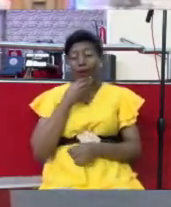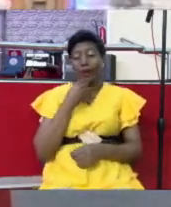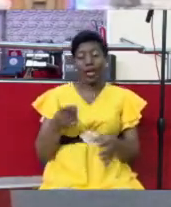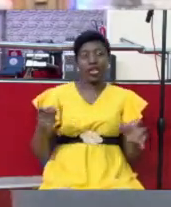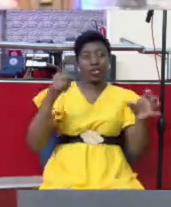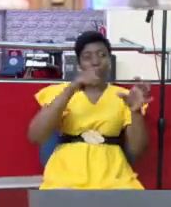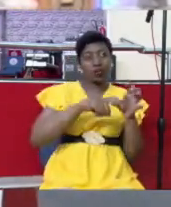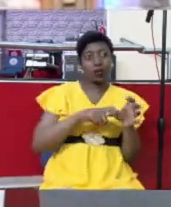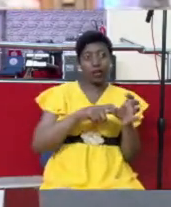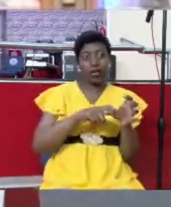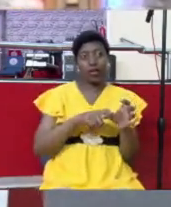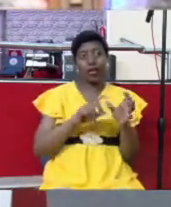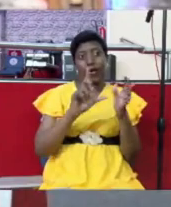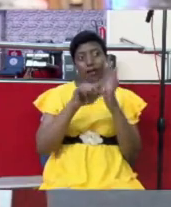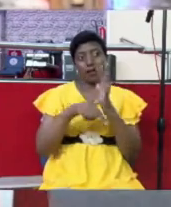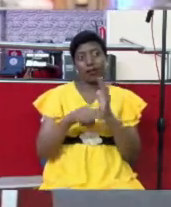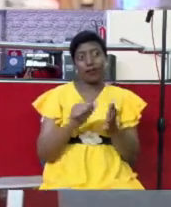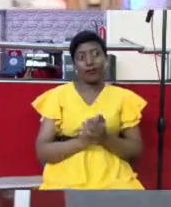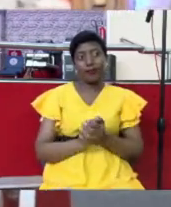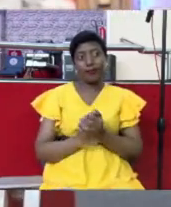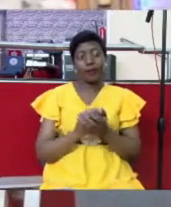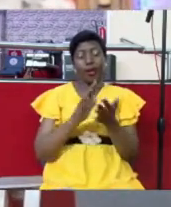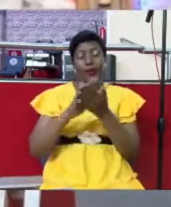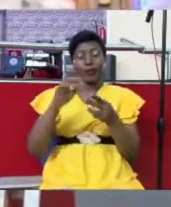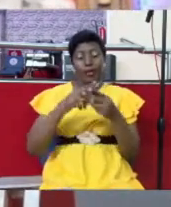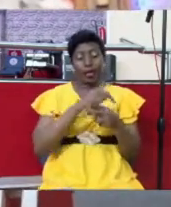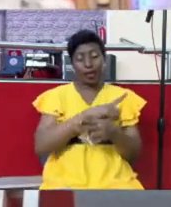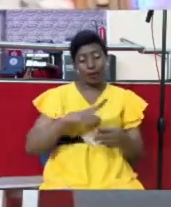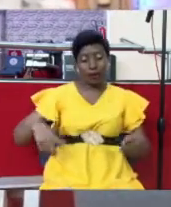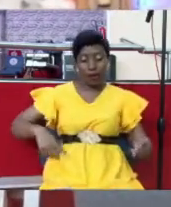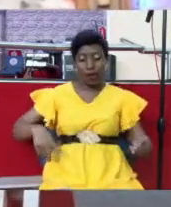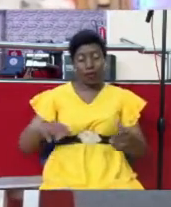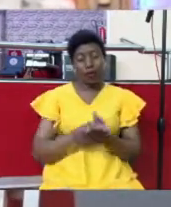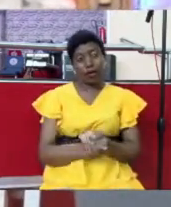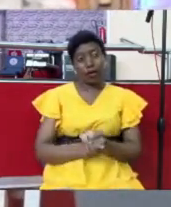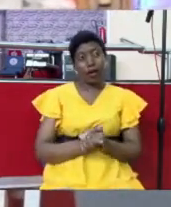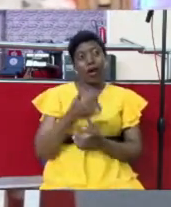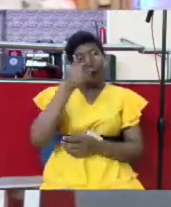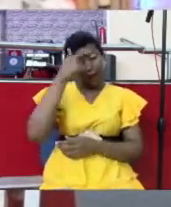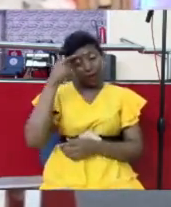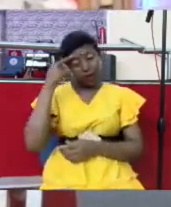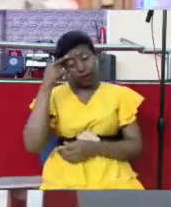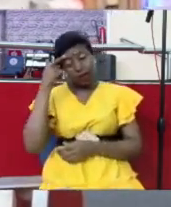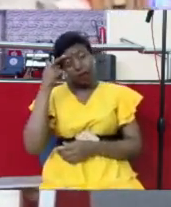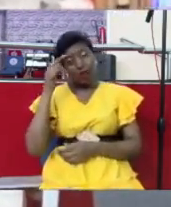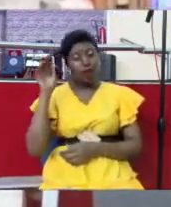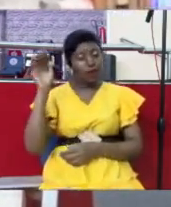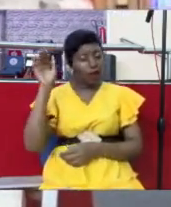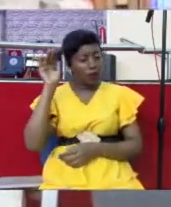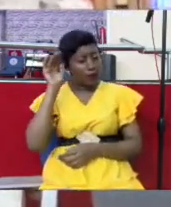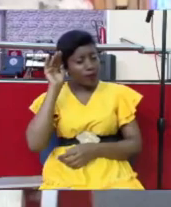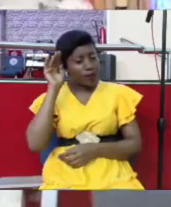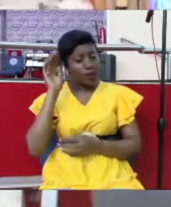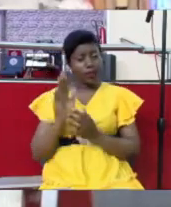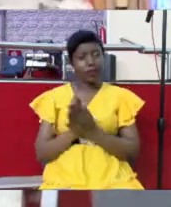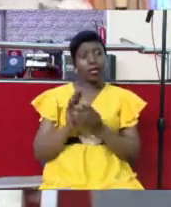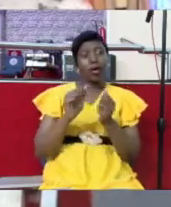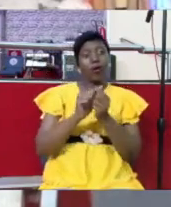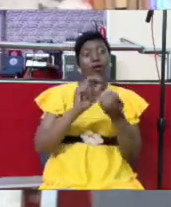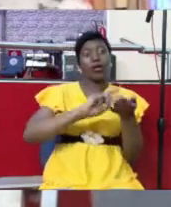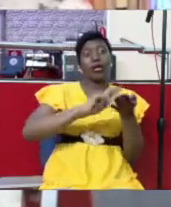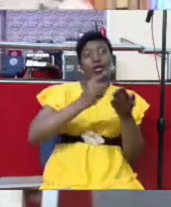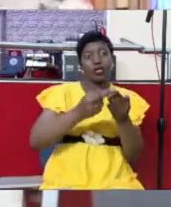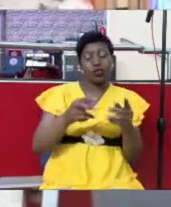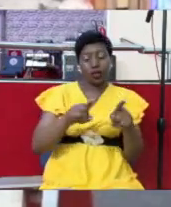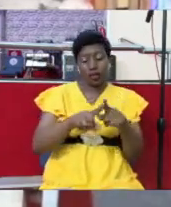Mathayo akaungana na wao baadaye. Praise the name of the Lord. Asifiwe Bwana. Because of their obedience with their resources and with their lives,